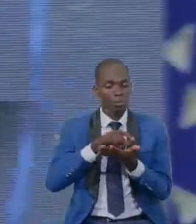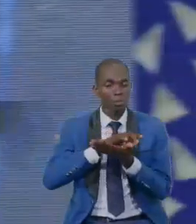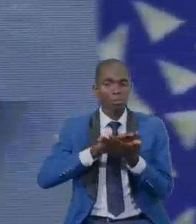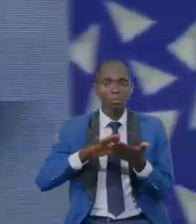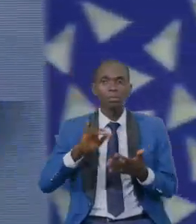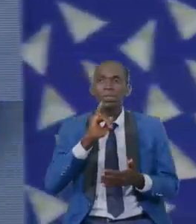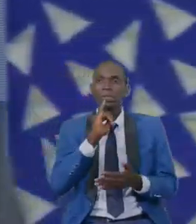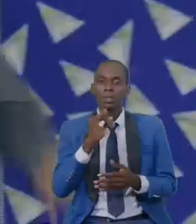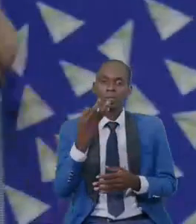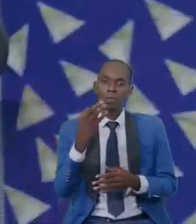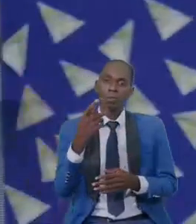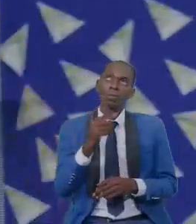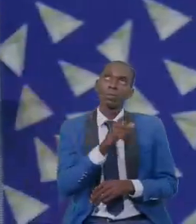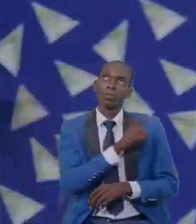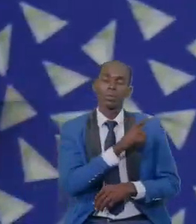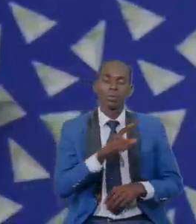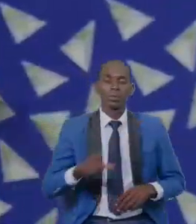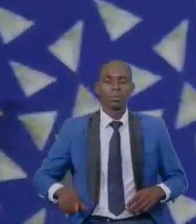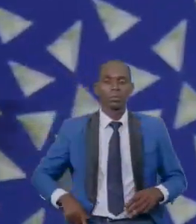the Lord.